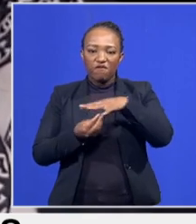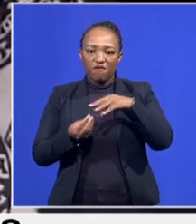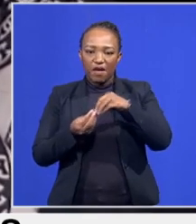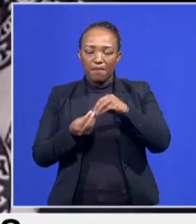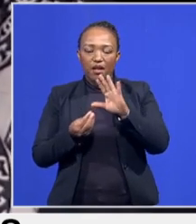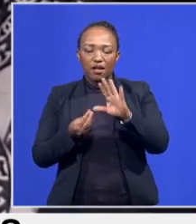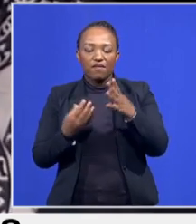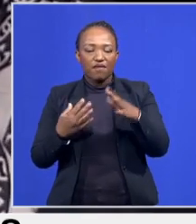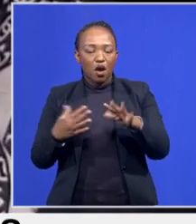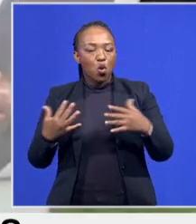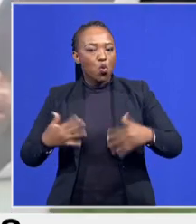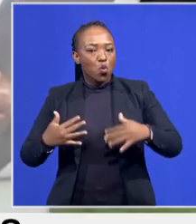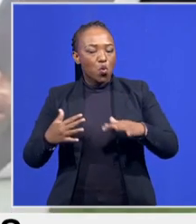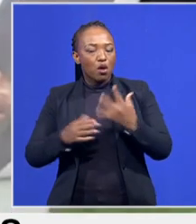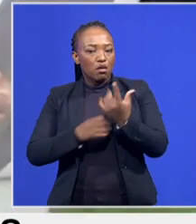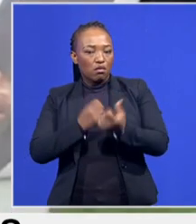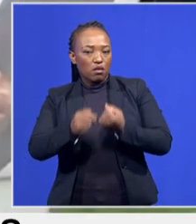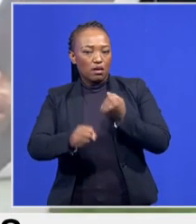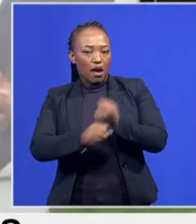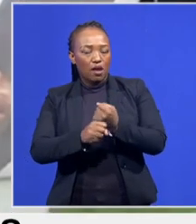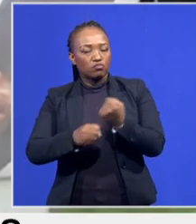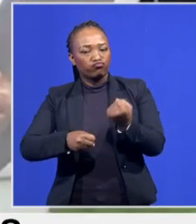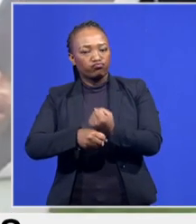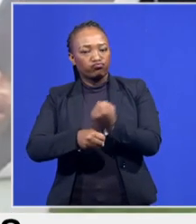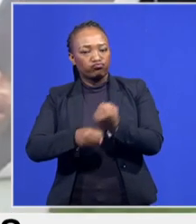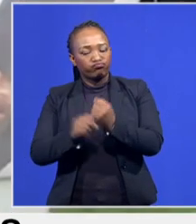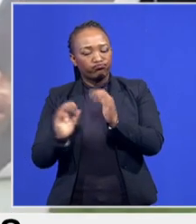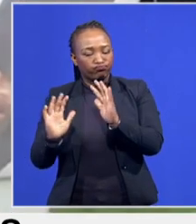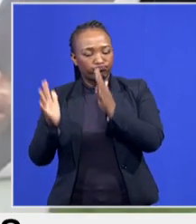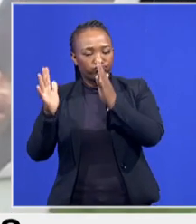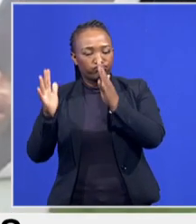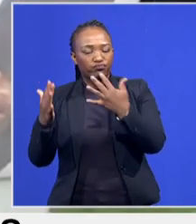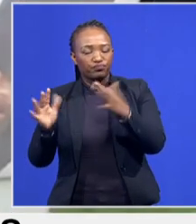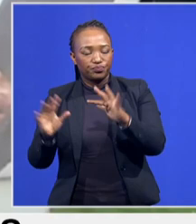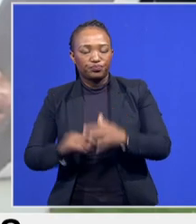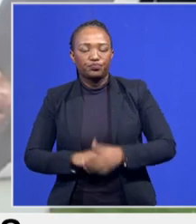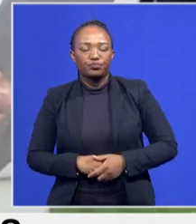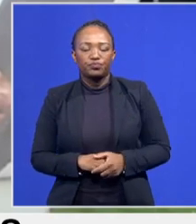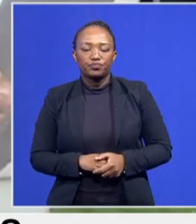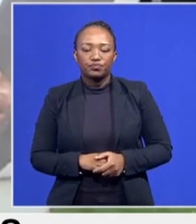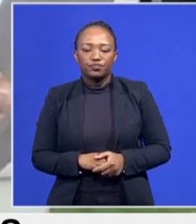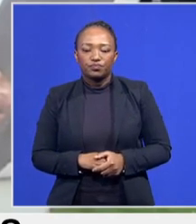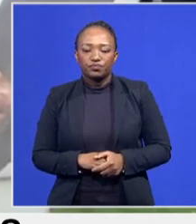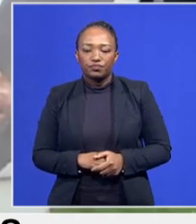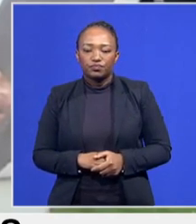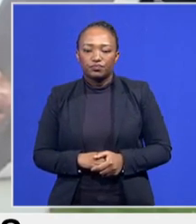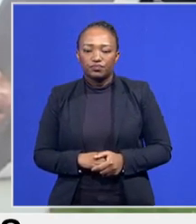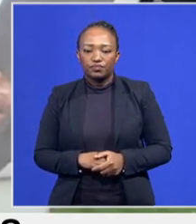decades of hard work. Deboho Paketi, SABC News, Mufufutso Village.